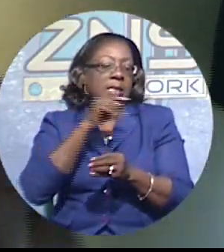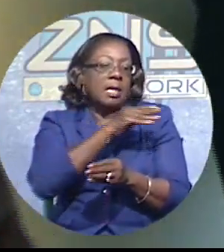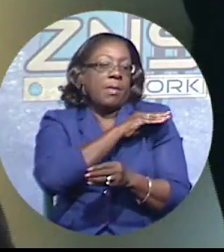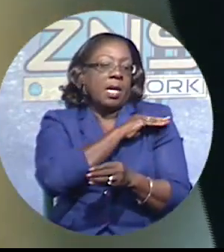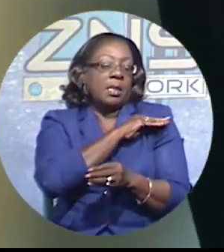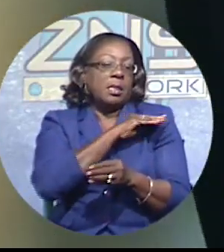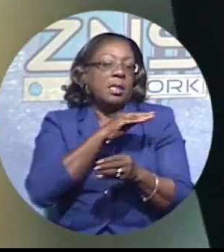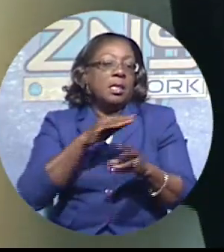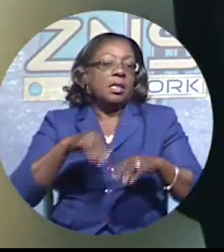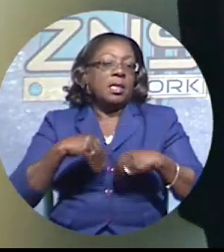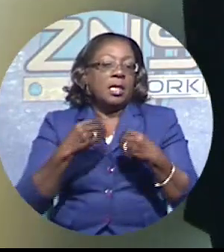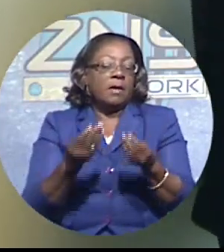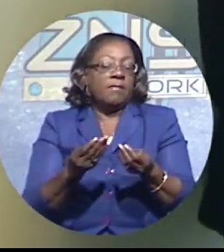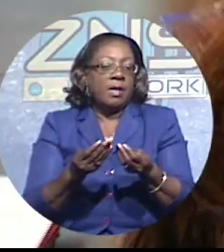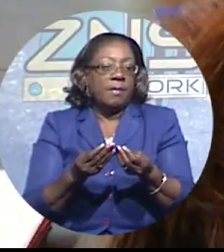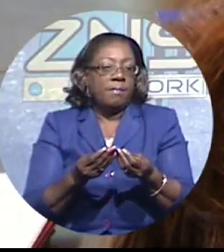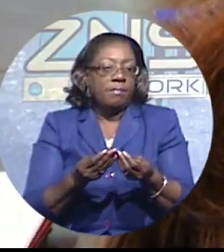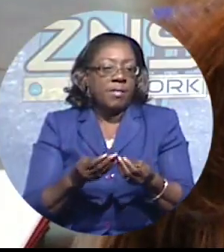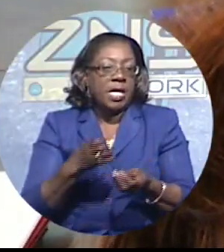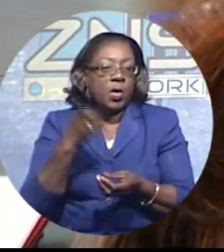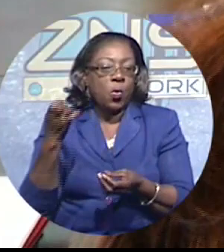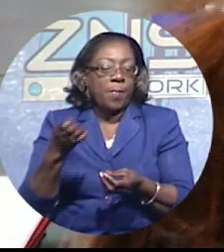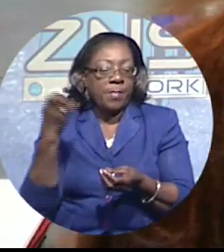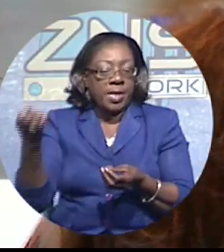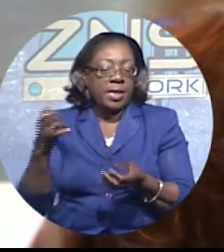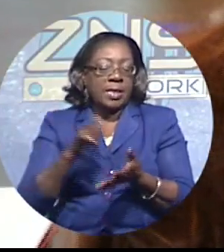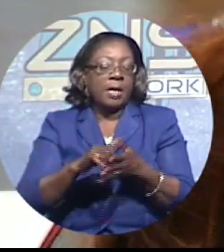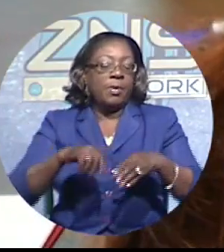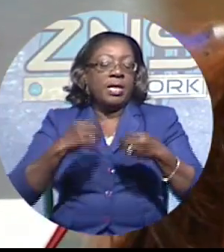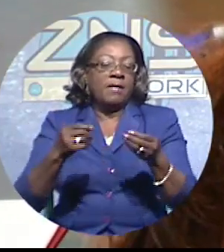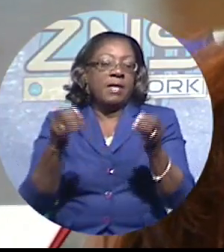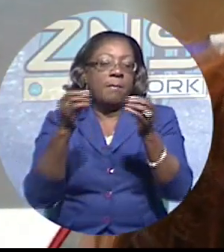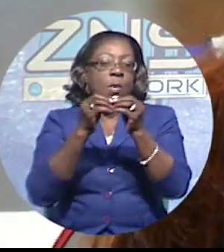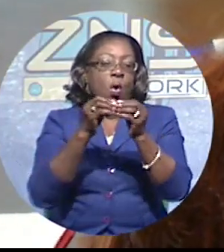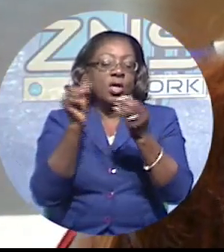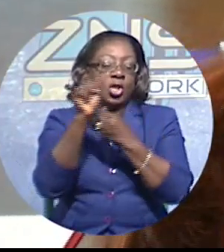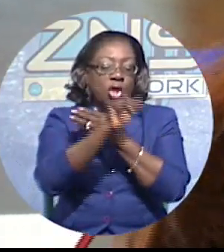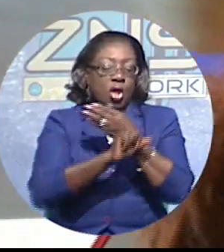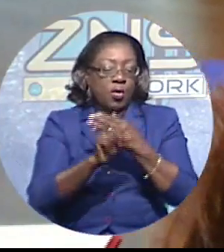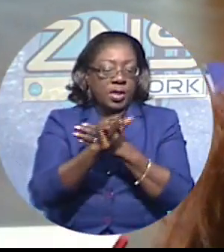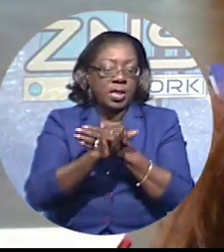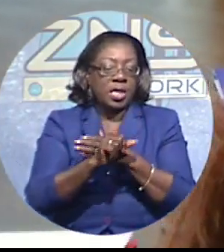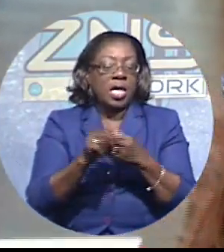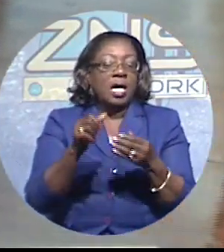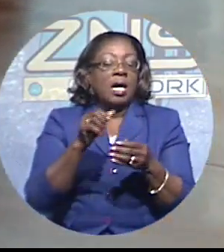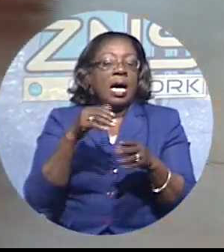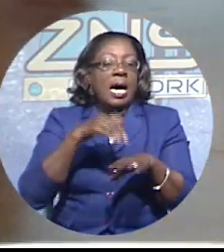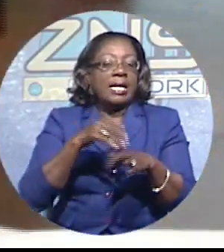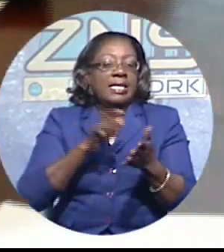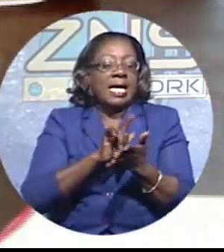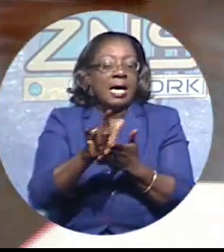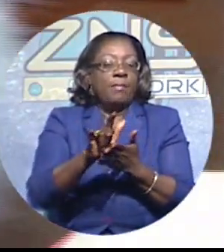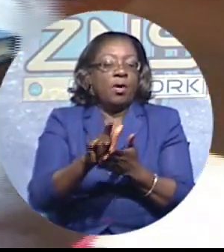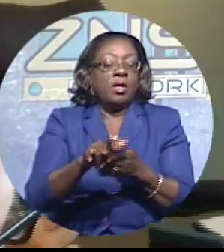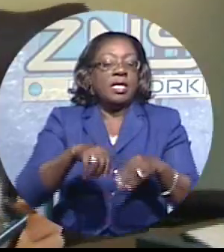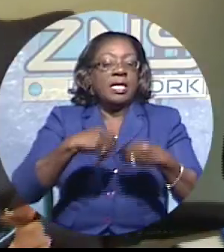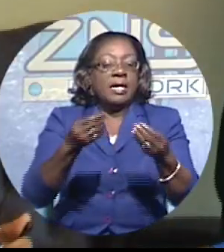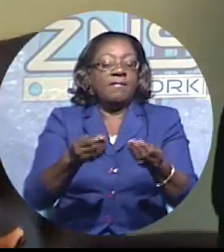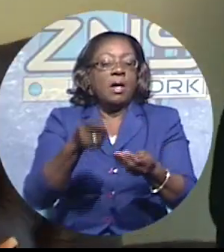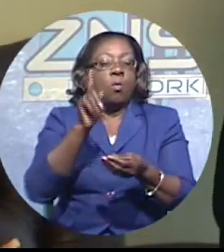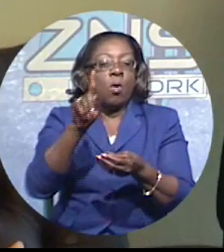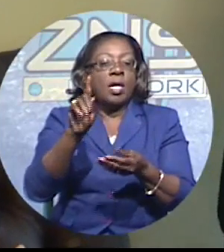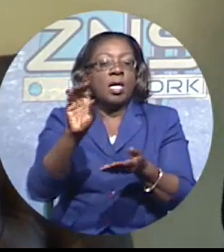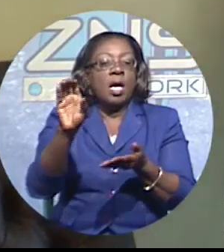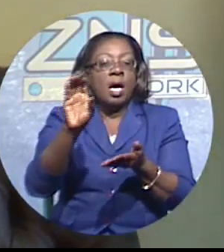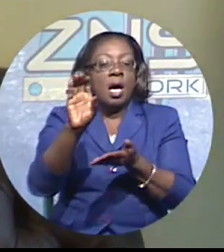to execute an agreement that would provide the Sir Lyndon Pinling International Airport with $100,000 worth of security equipment.